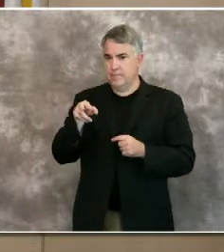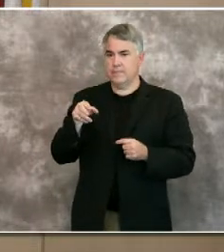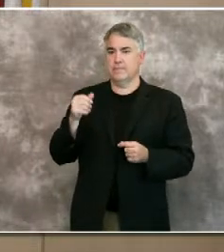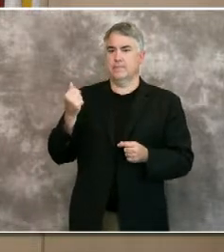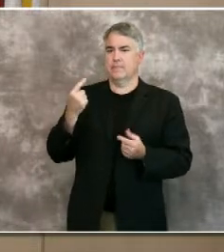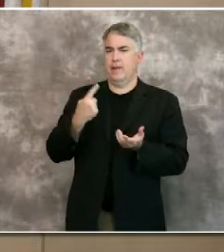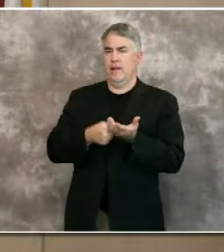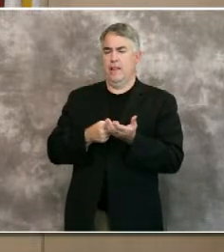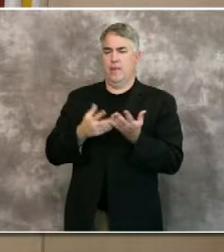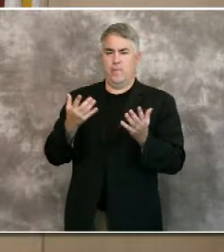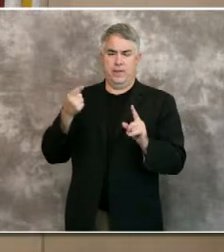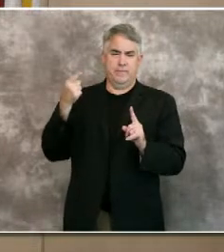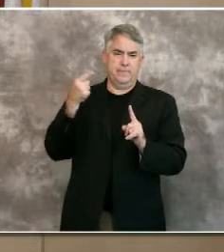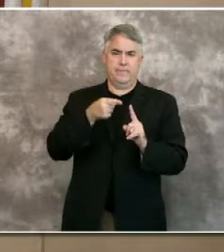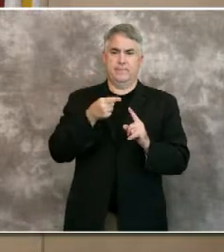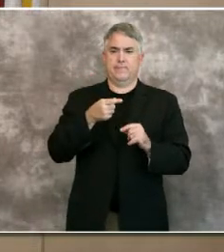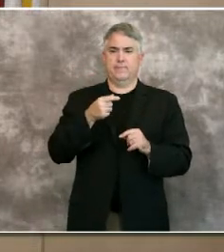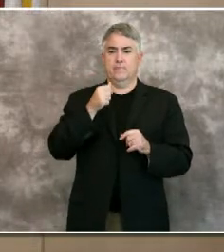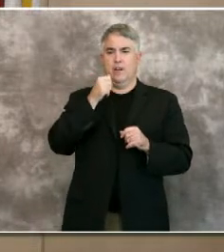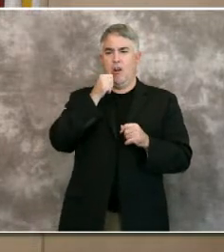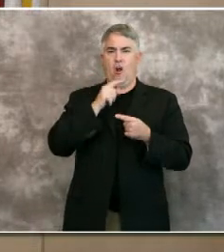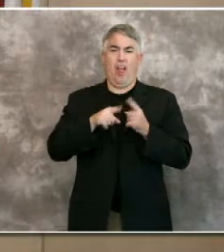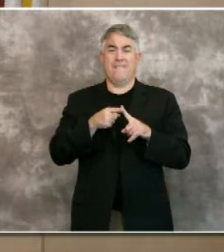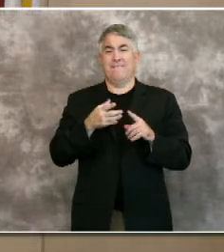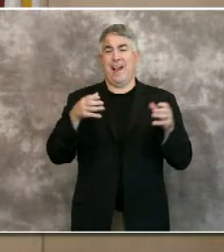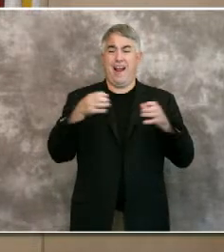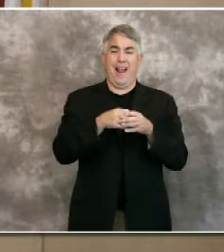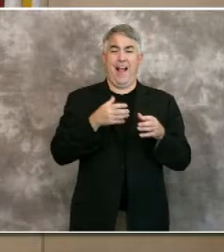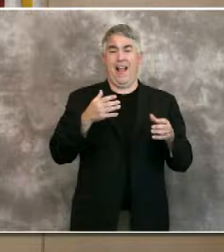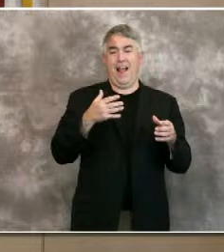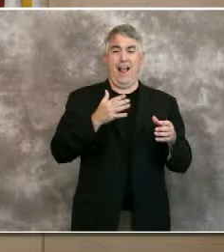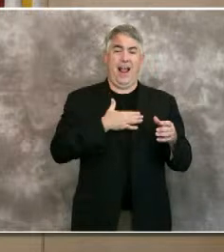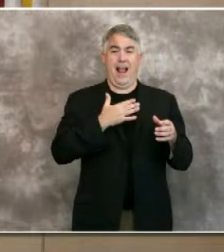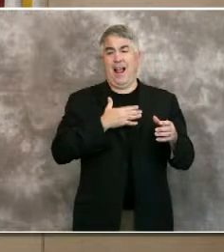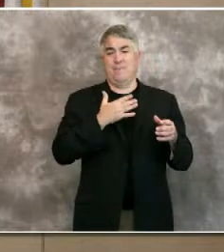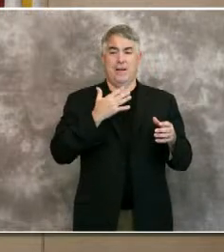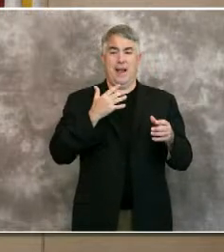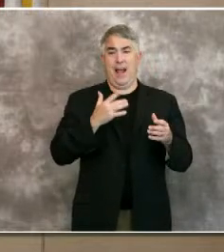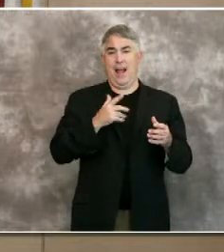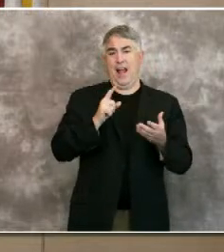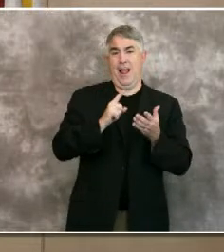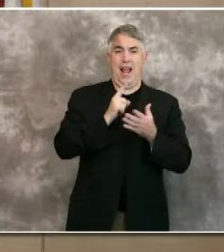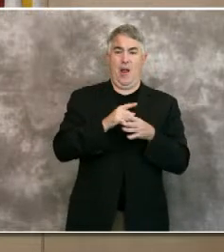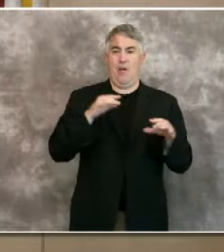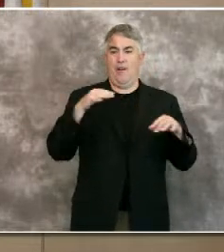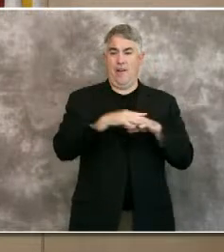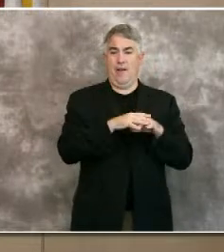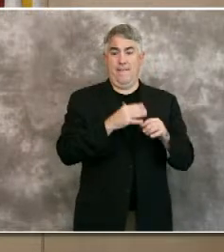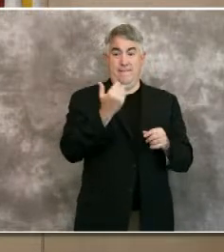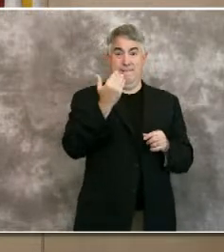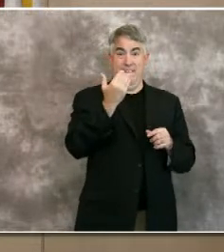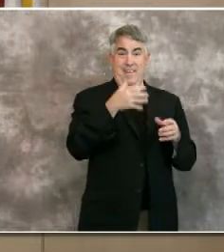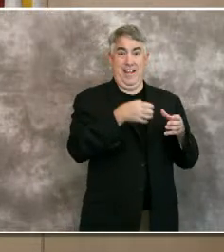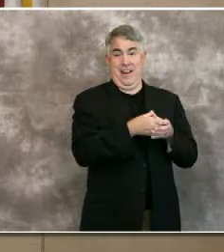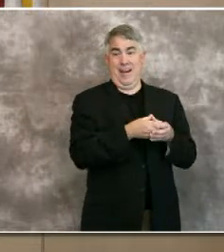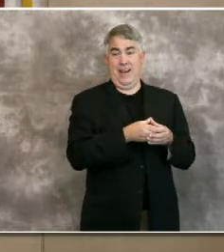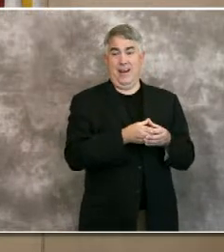girlfriends that just got together at a happy hour, and 13 out of the 15 that gathered together, they did not have a mask